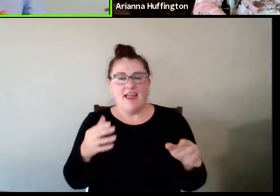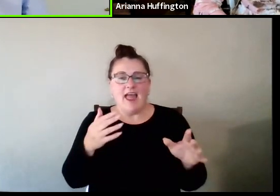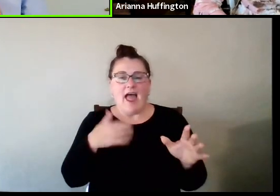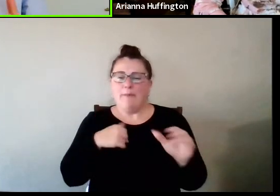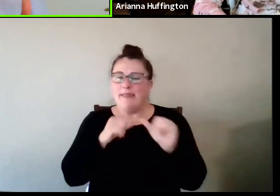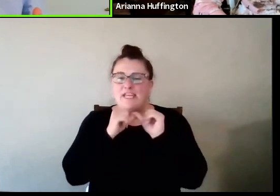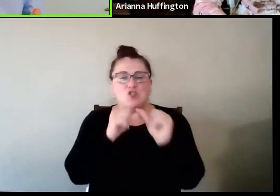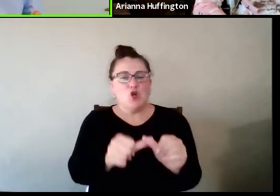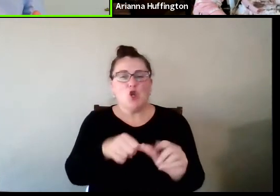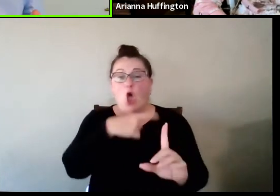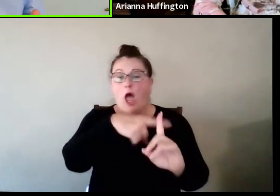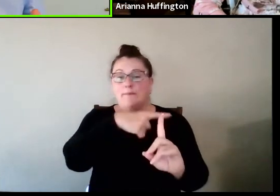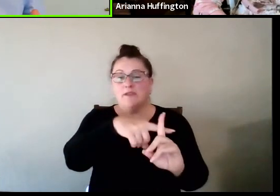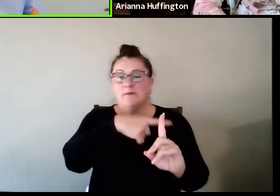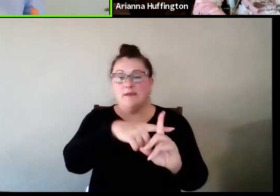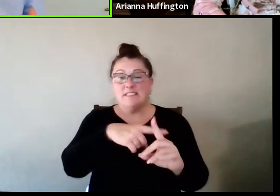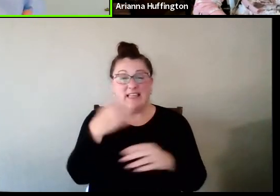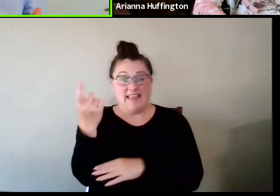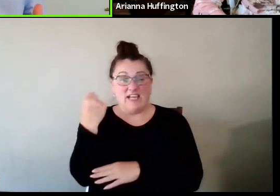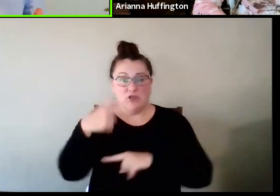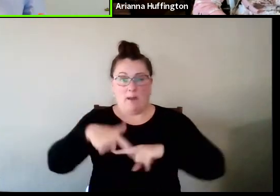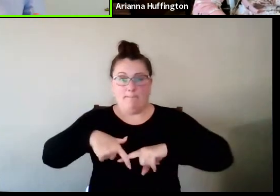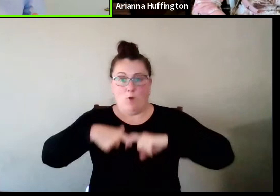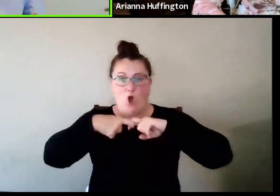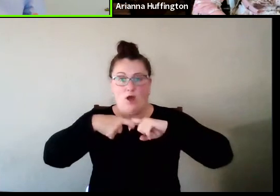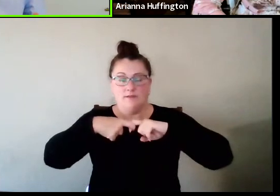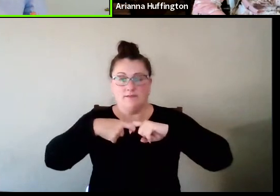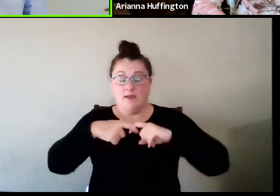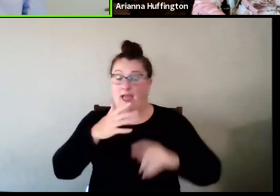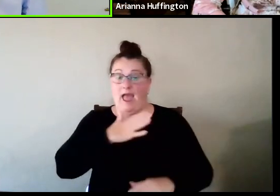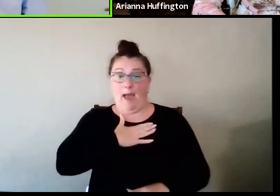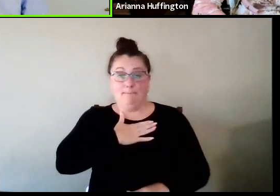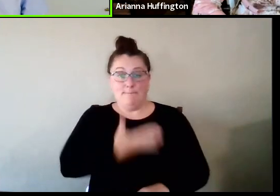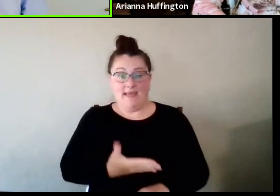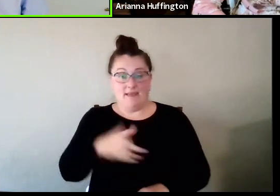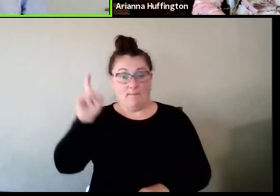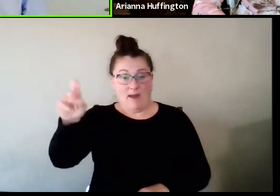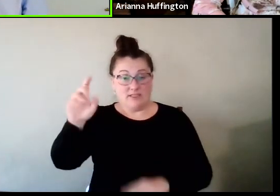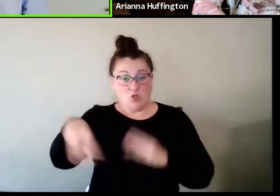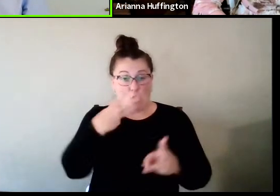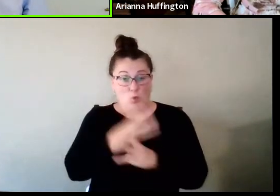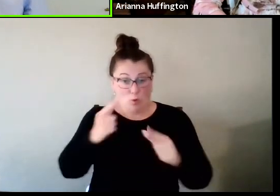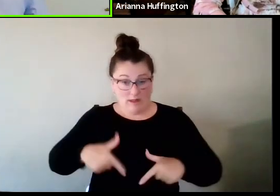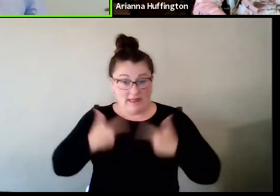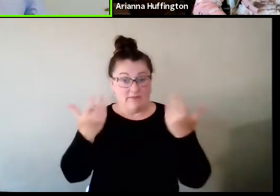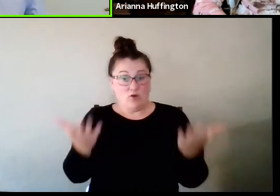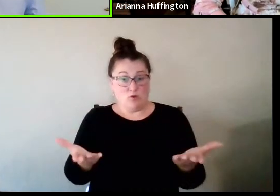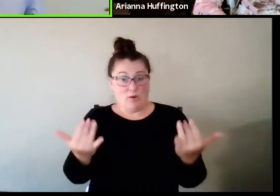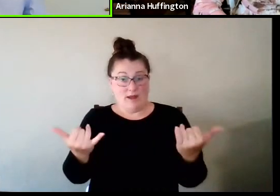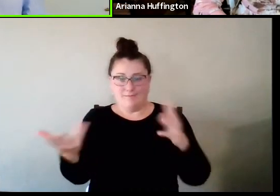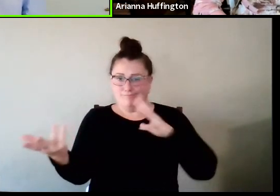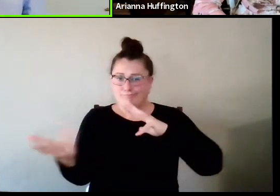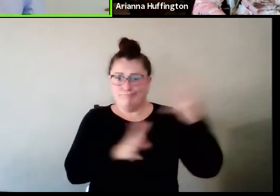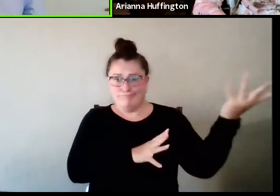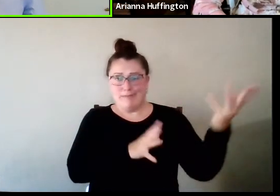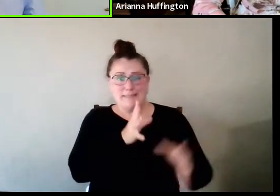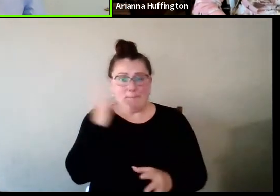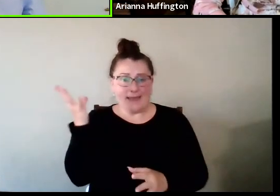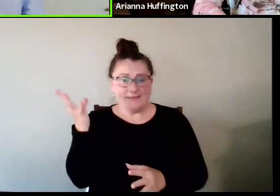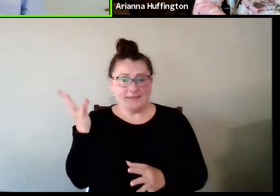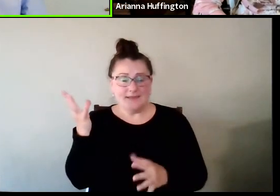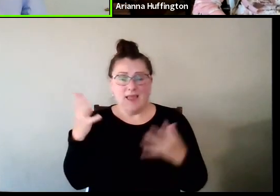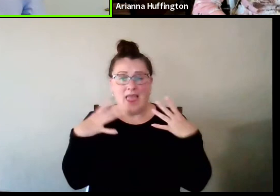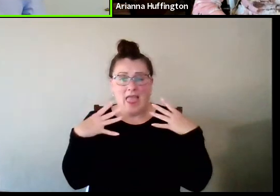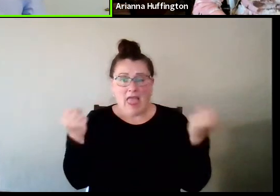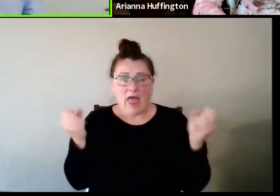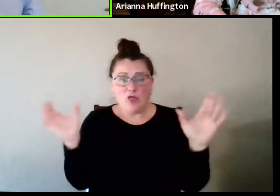optimist, I had to pause last year and say, I have to admit it. The world we live in is a mess. You know, we have this health